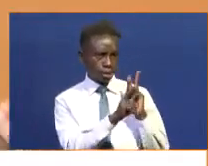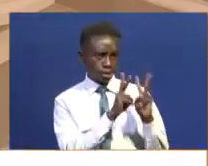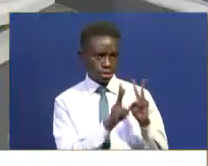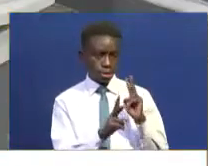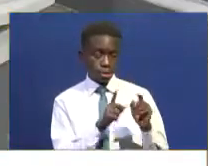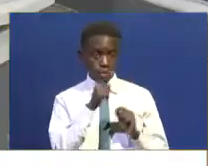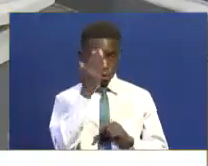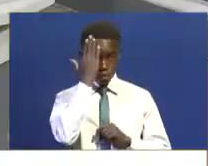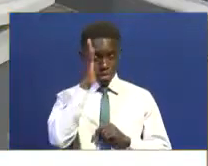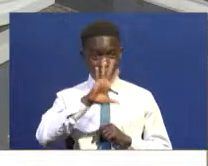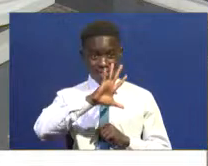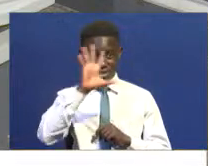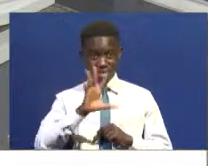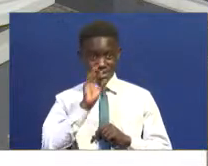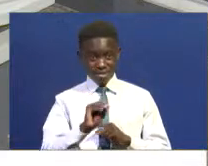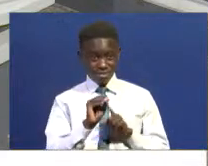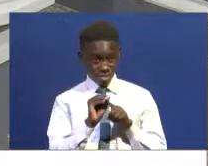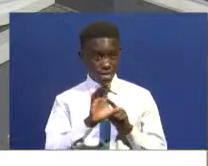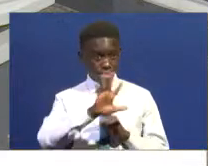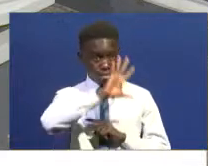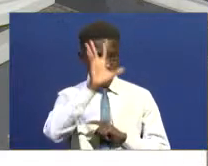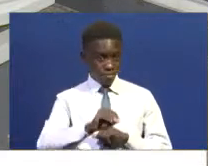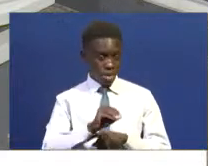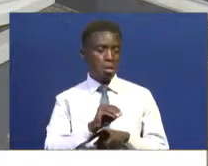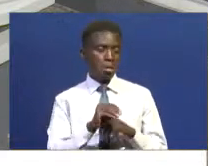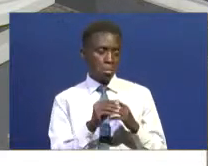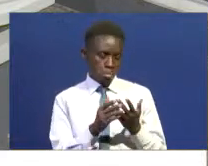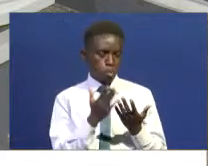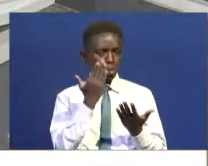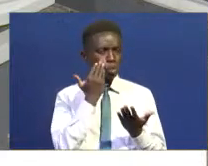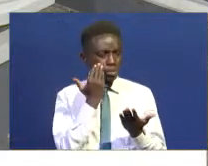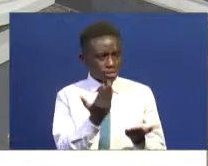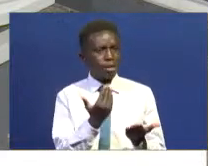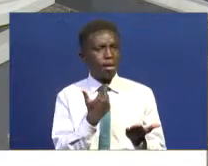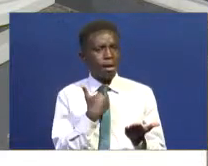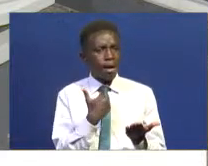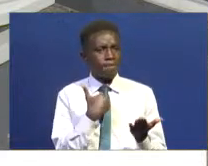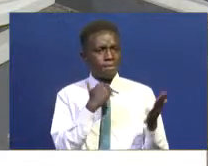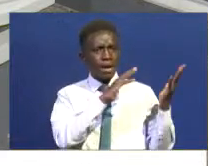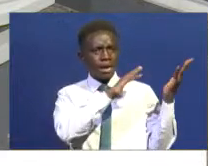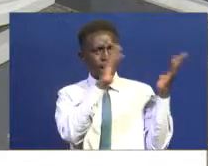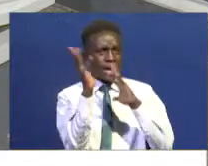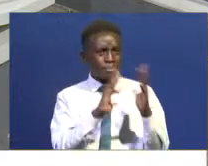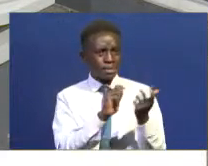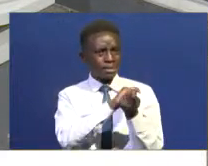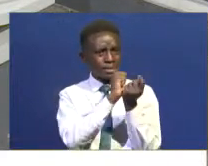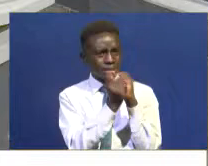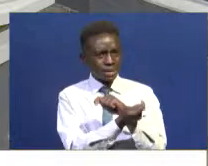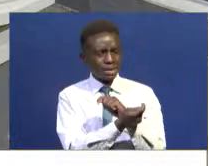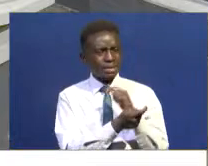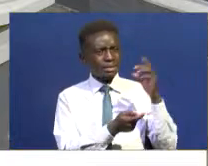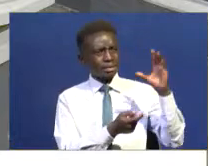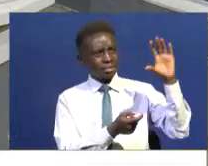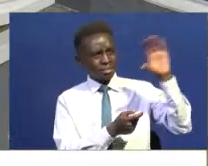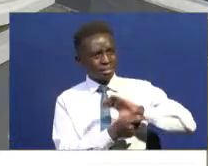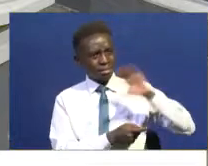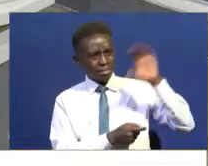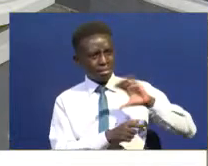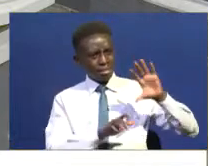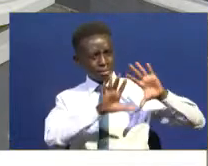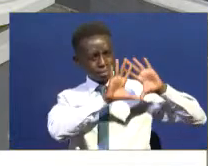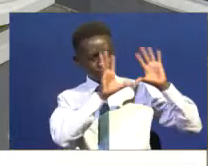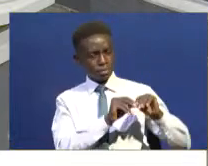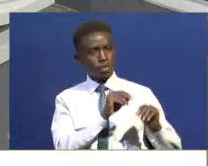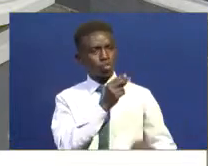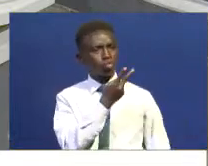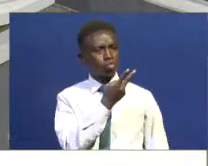brunt of our climate, of the effects of climate change, I mean, it's received less than $25 billion US dollars in terms of